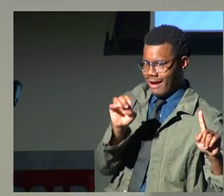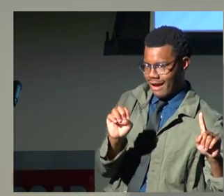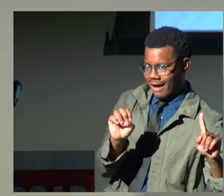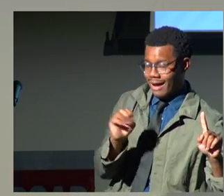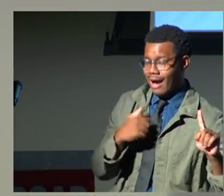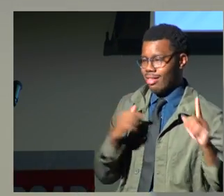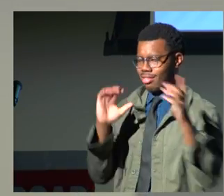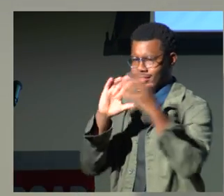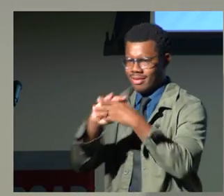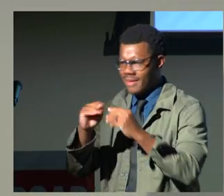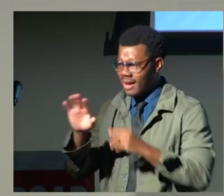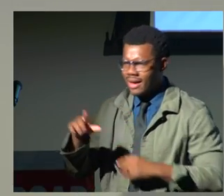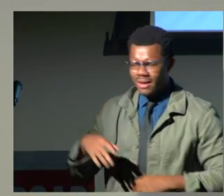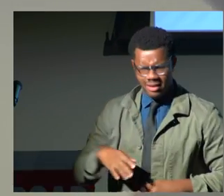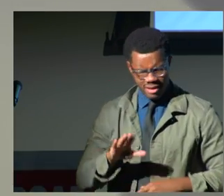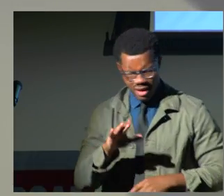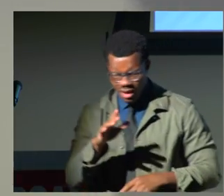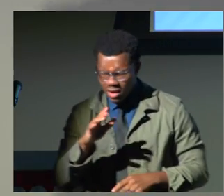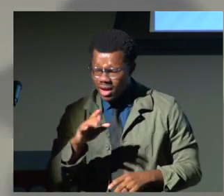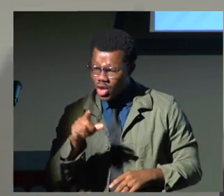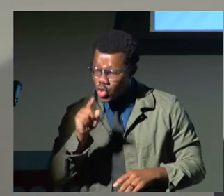man, you're the first black man I ever met.